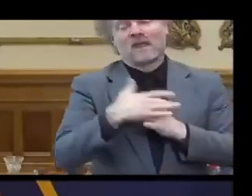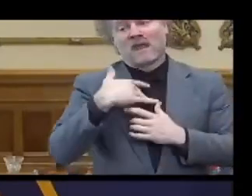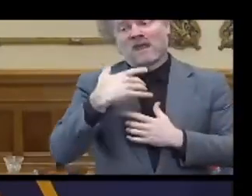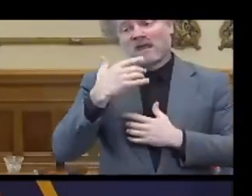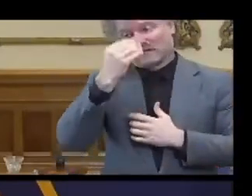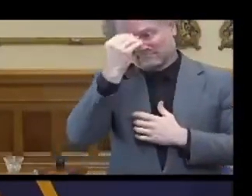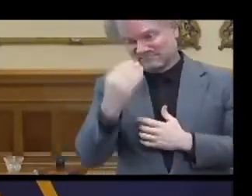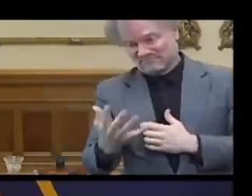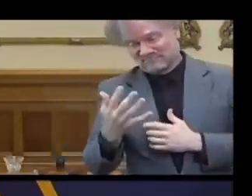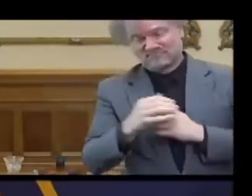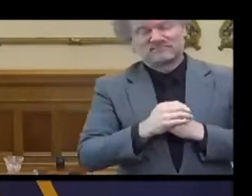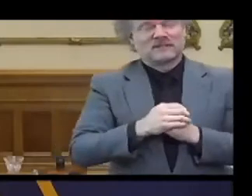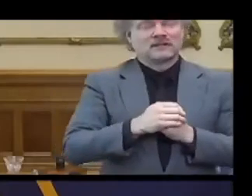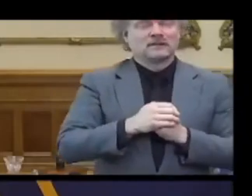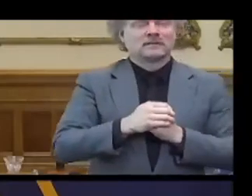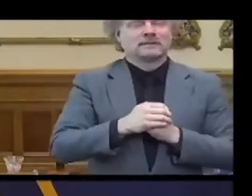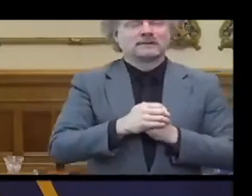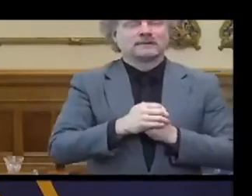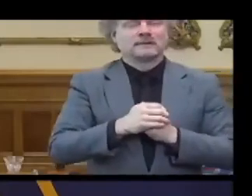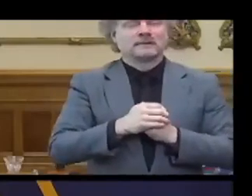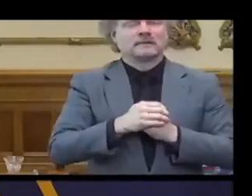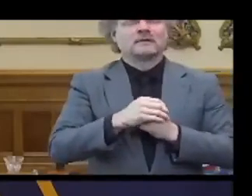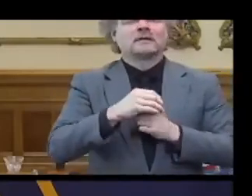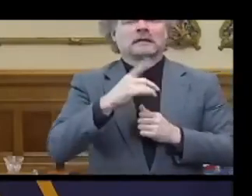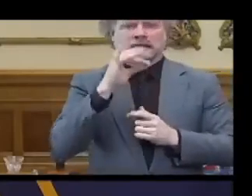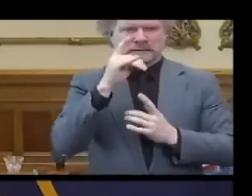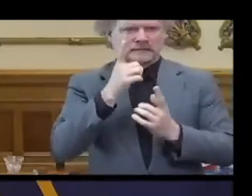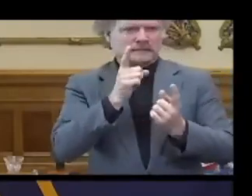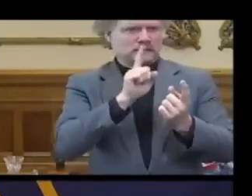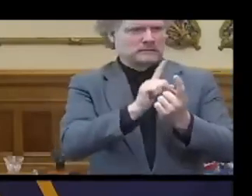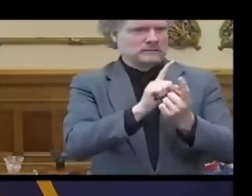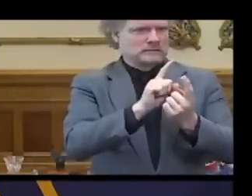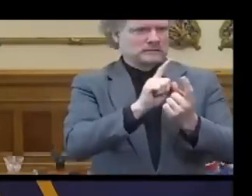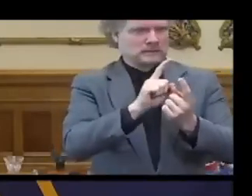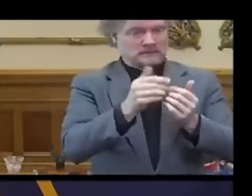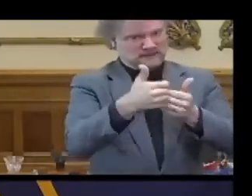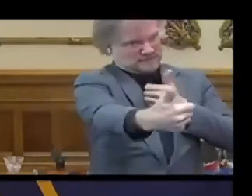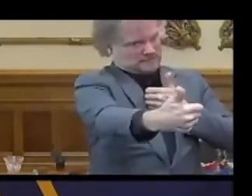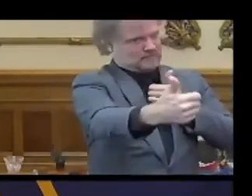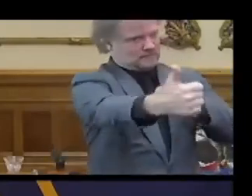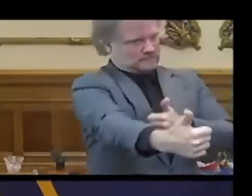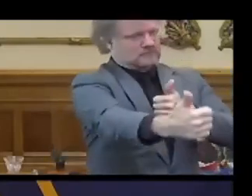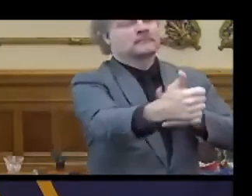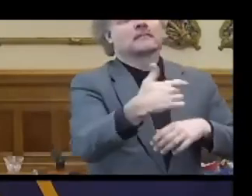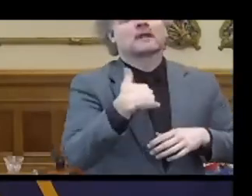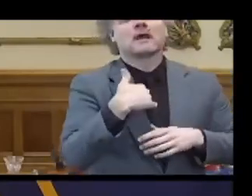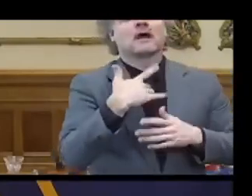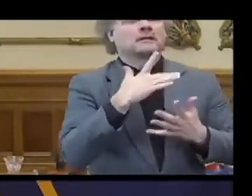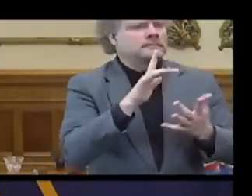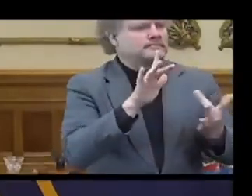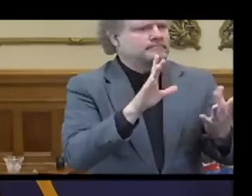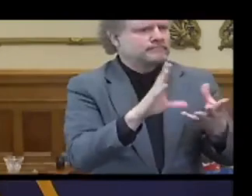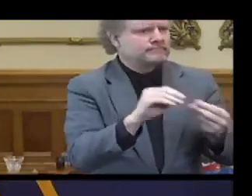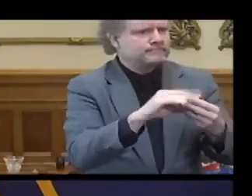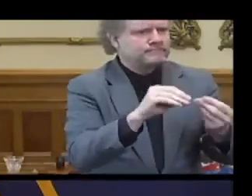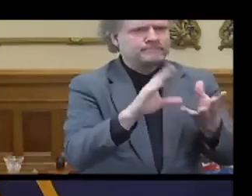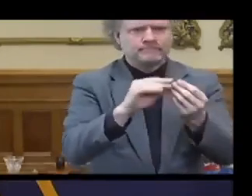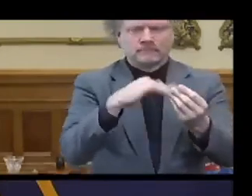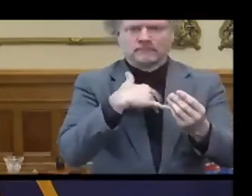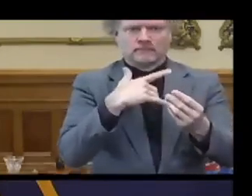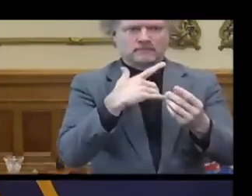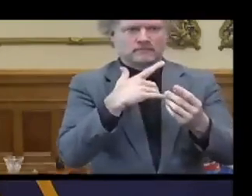you that I talked to 6 feet apart. I talked to everyone that I came